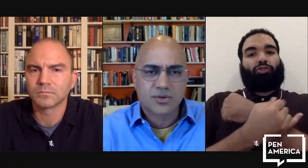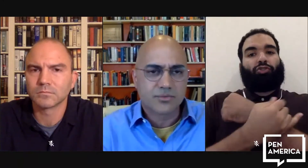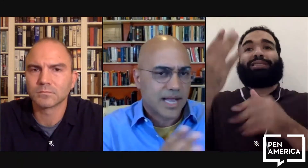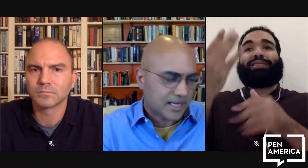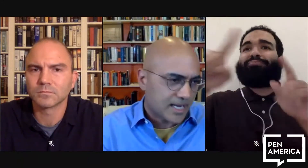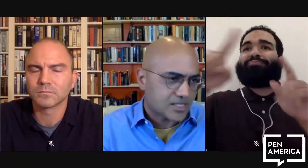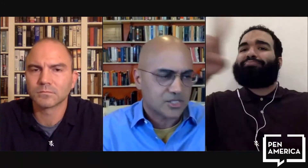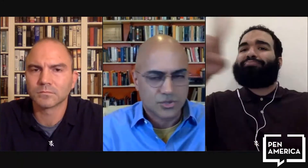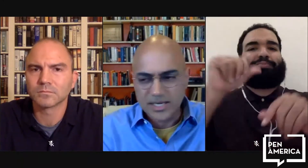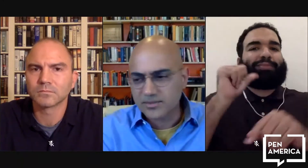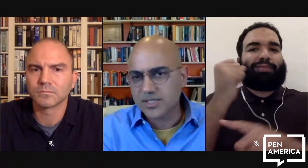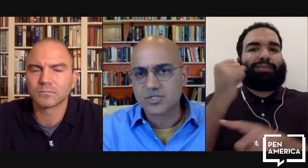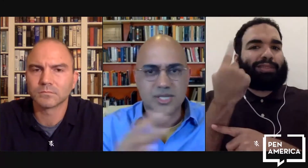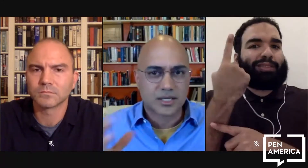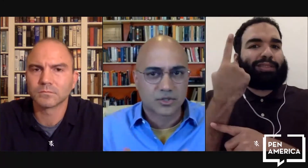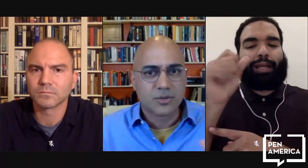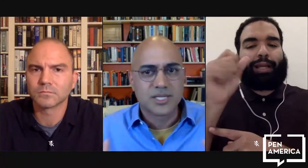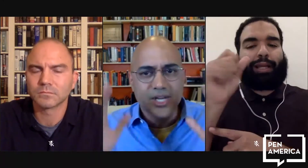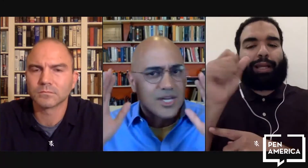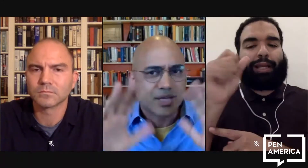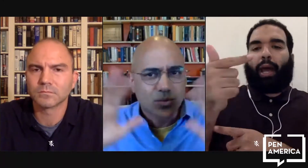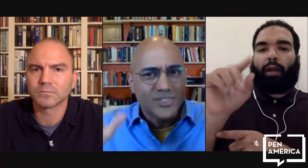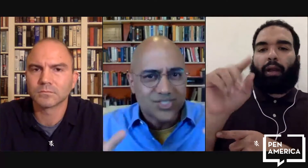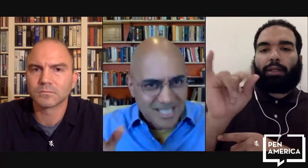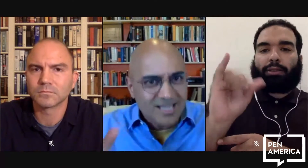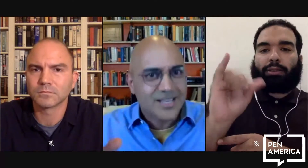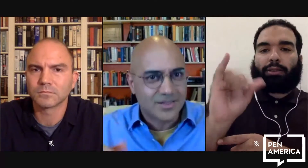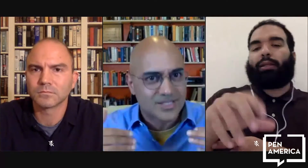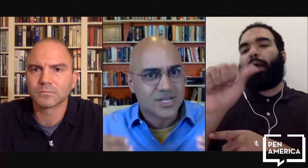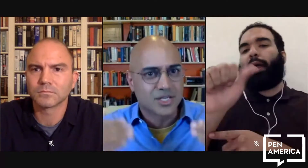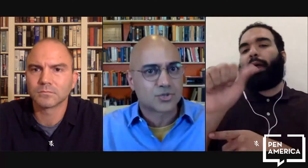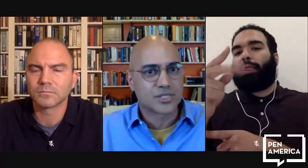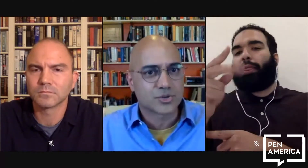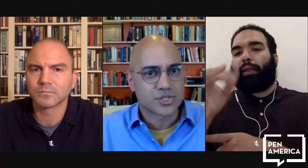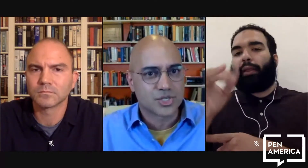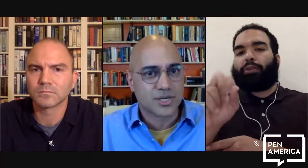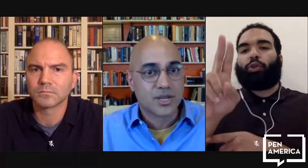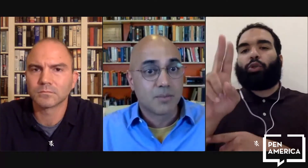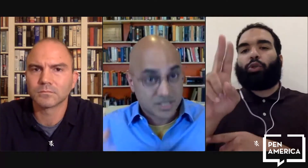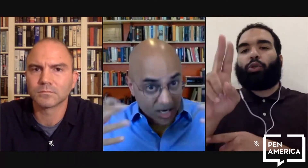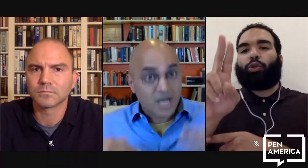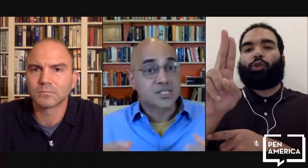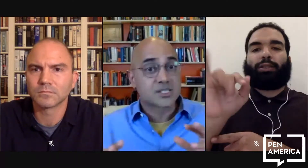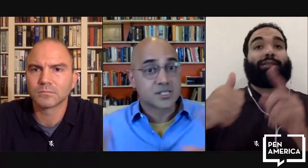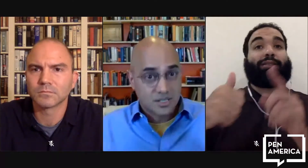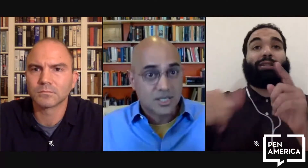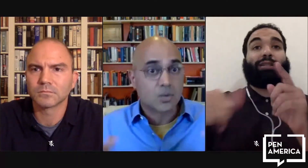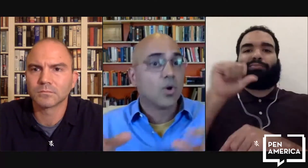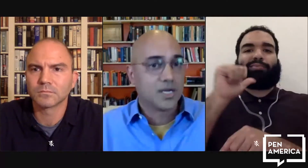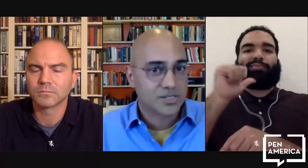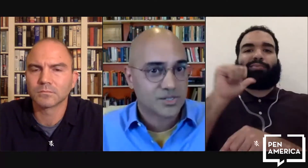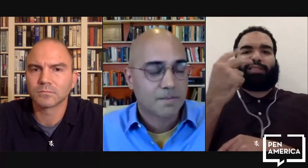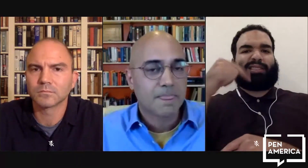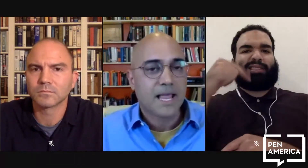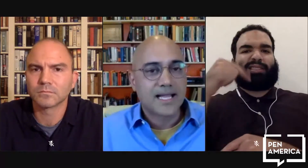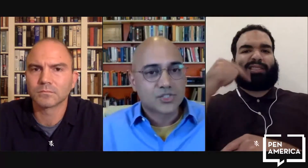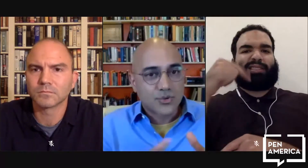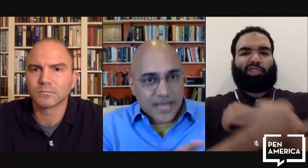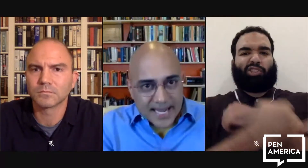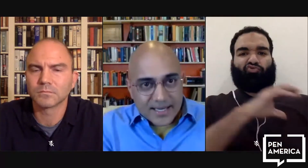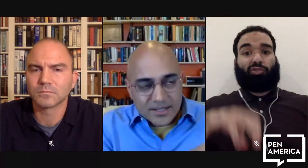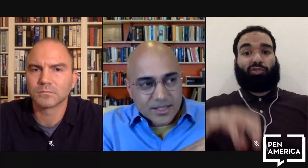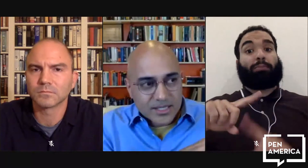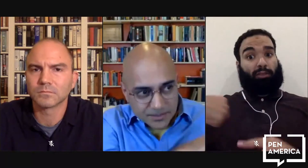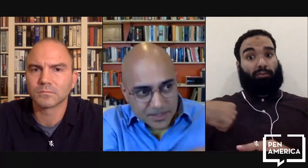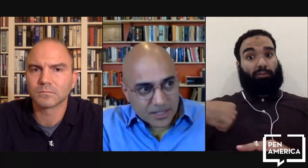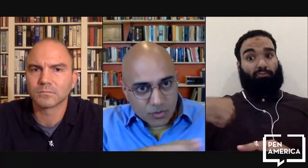this. Agnostics or atheists or secular humanists, they wouldn't see this country as Christian, but to us, it was. And so